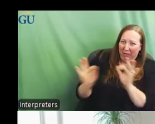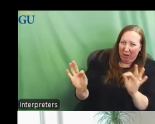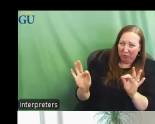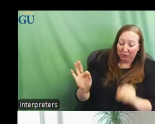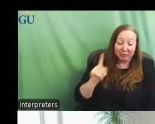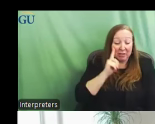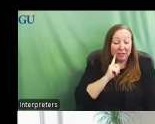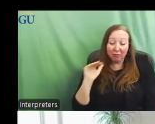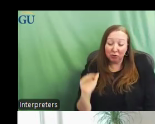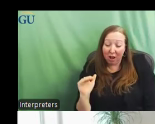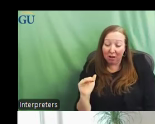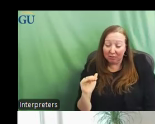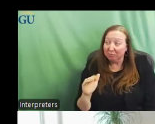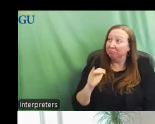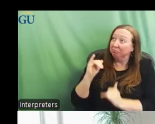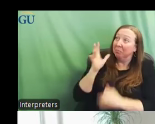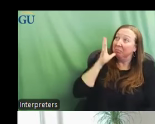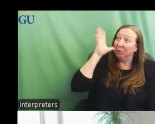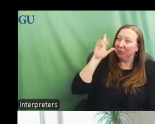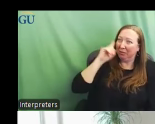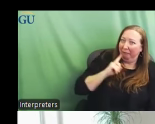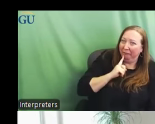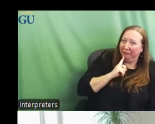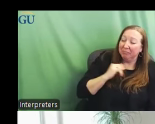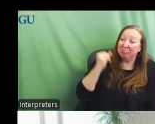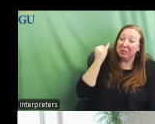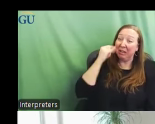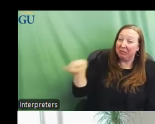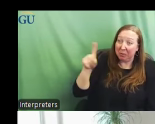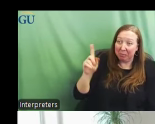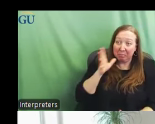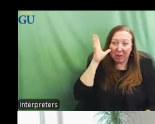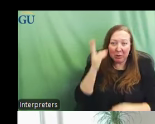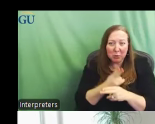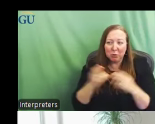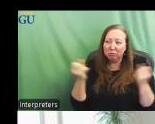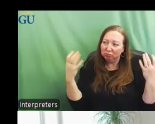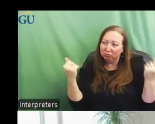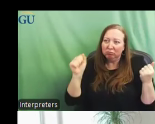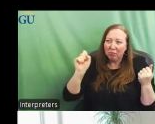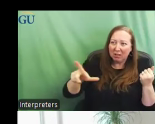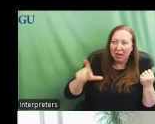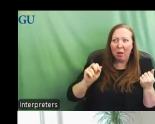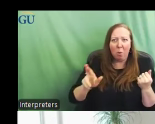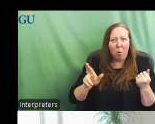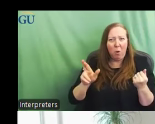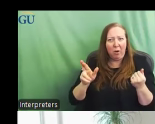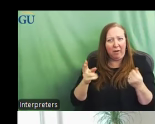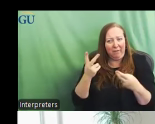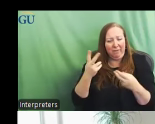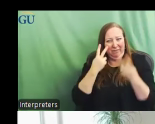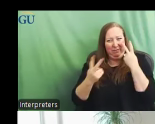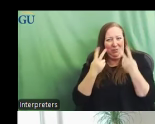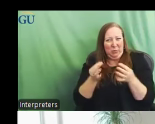has deaf parents, if the deaf parents use a visual language like ASL or another visual spatial sign language,